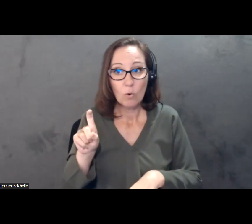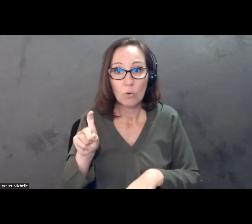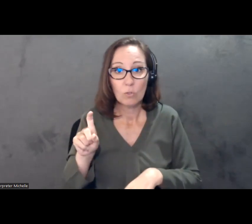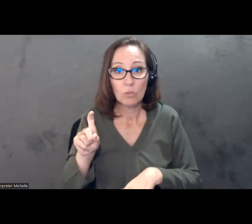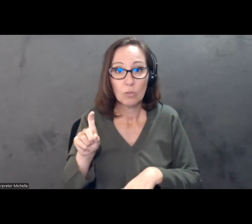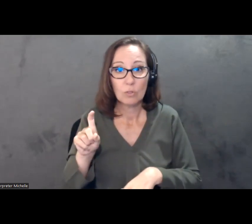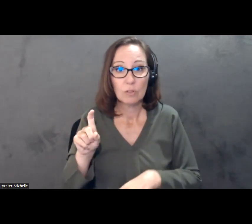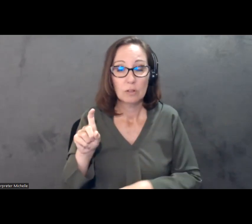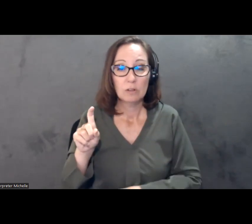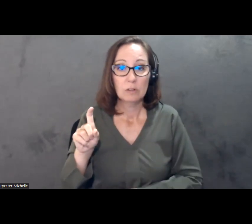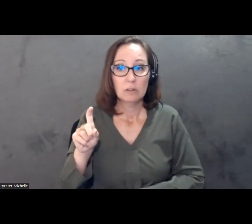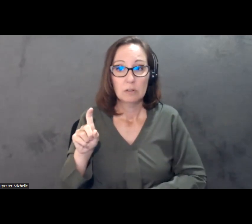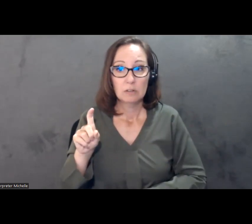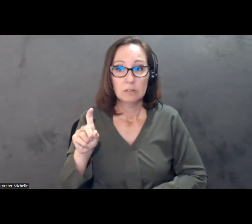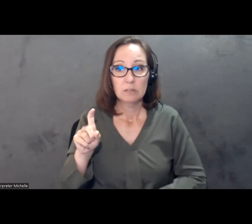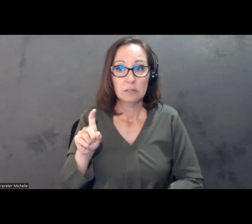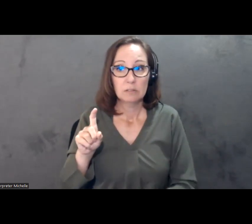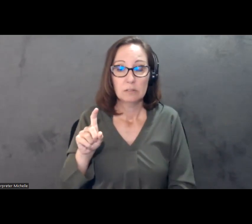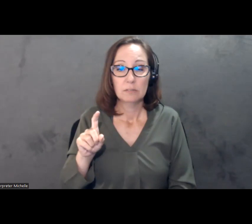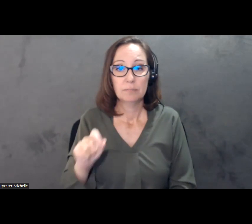put up. Let's see.